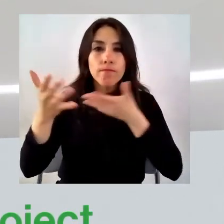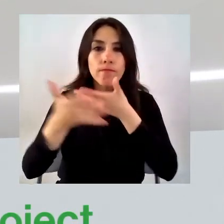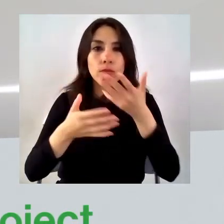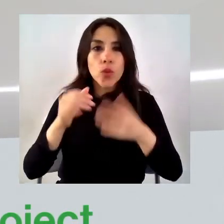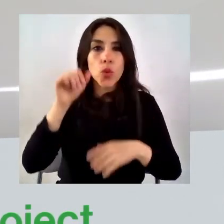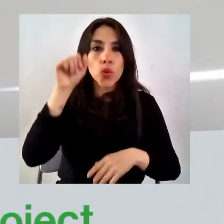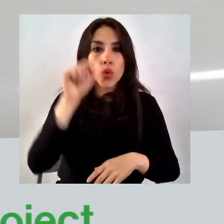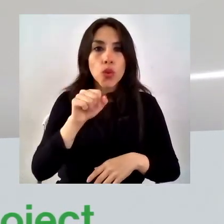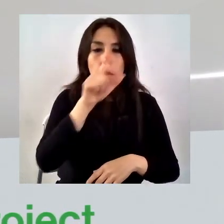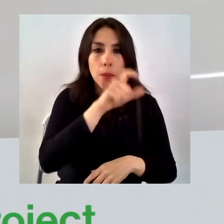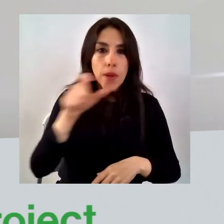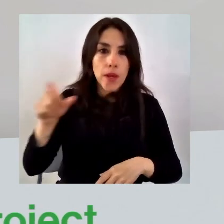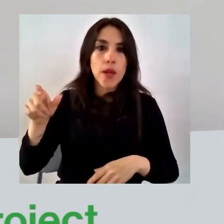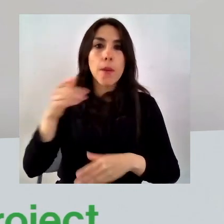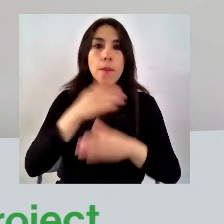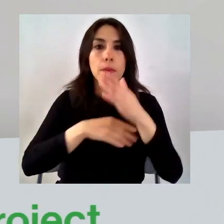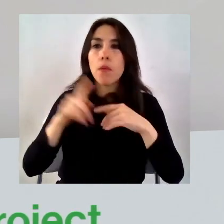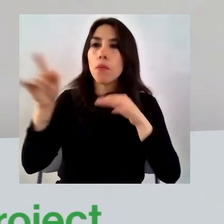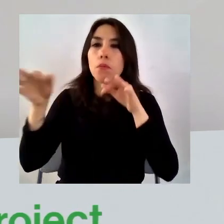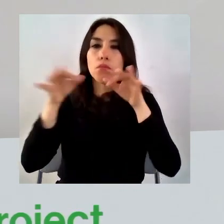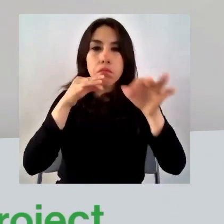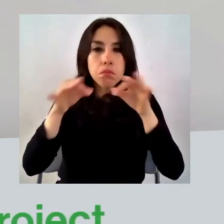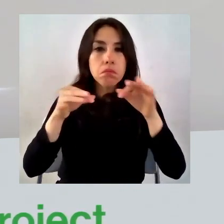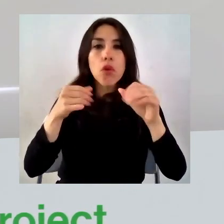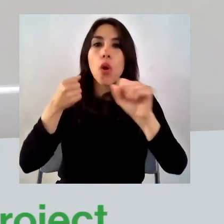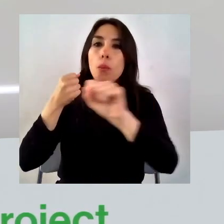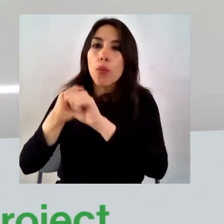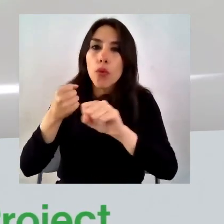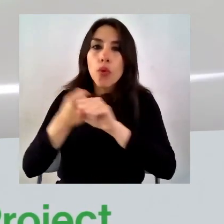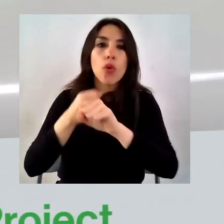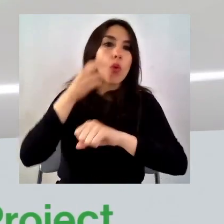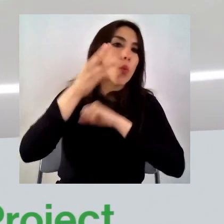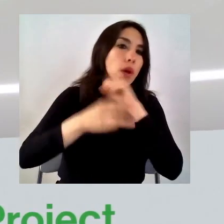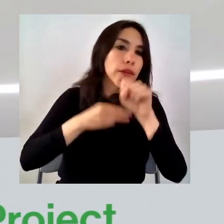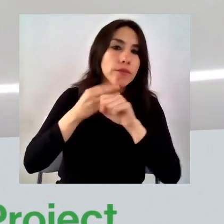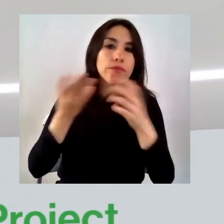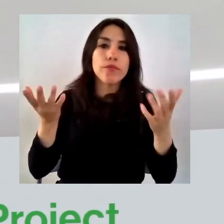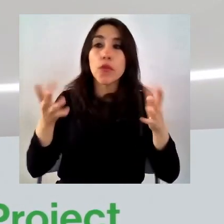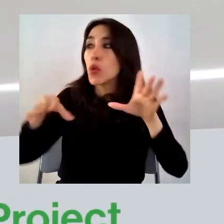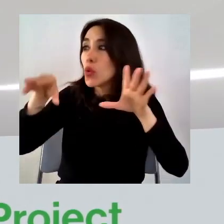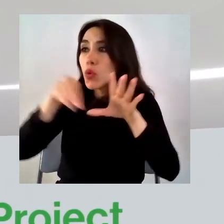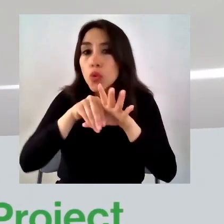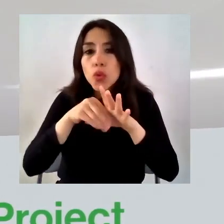and a member of Accenture's Global Disability Inclusion Advisory Council.